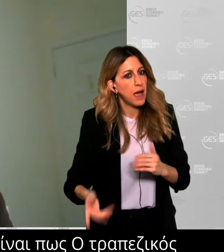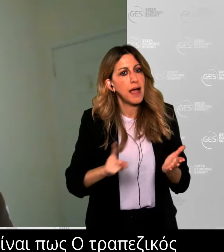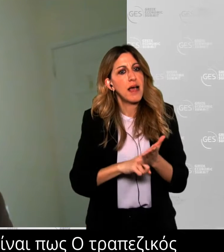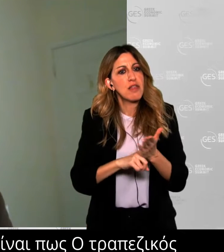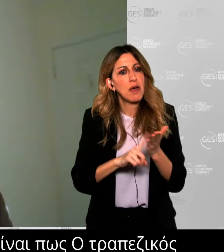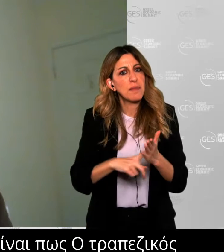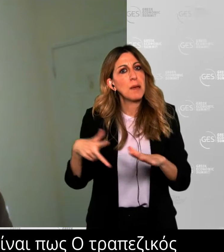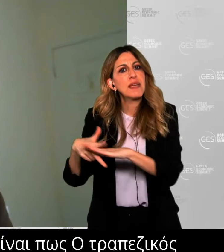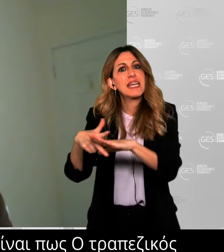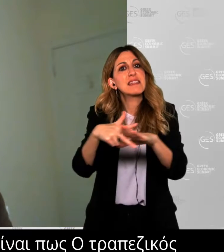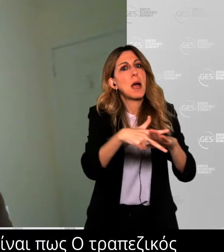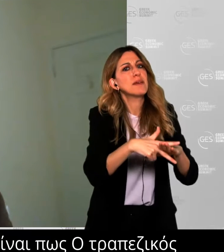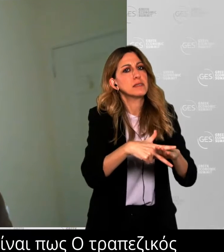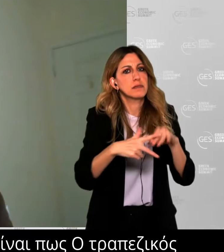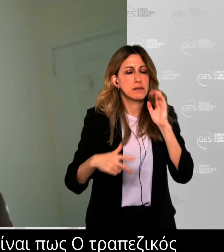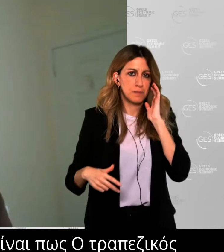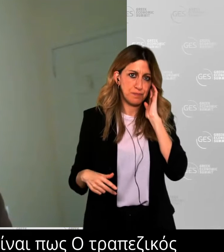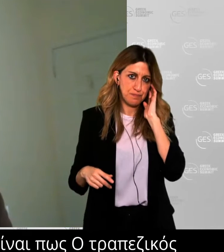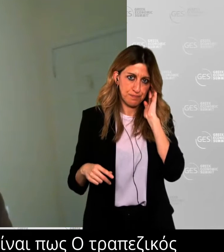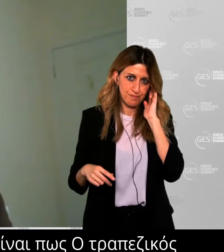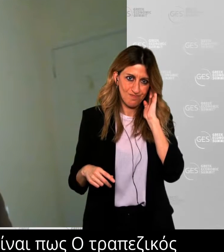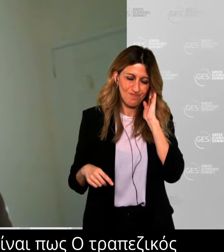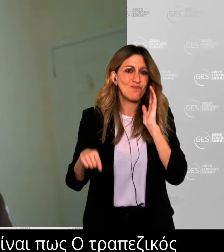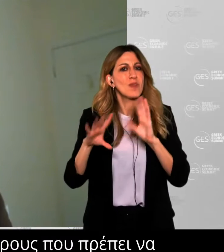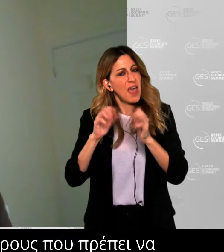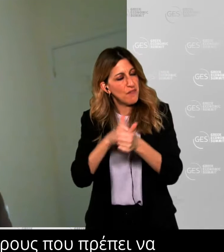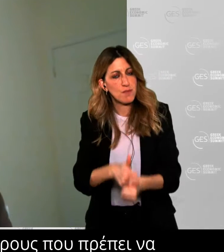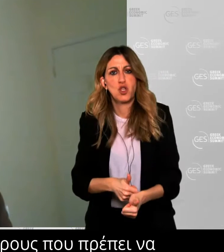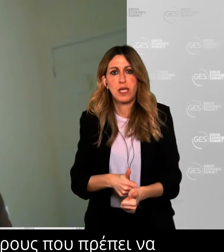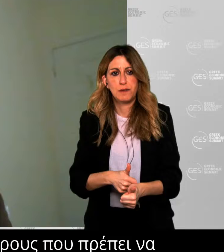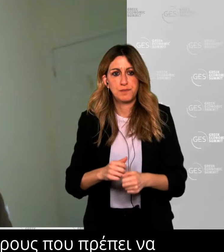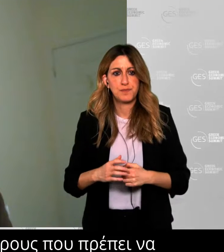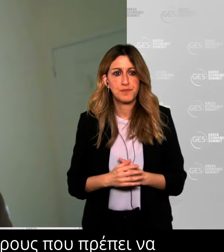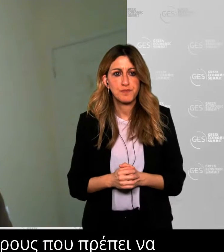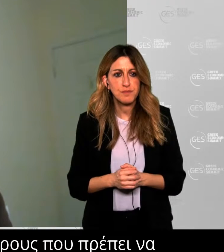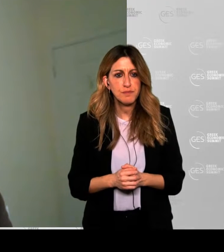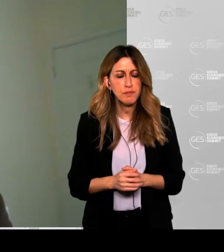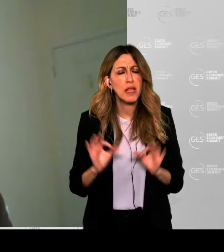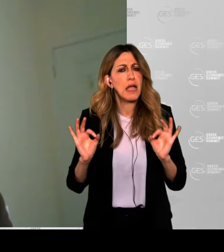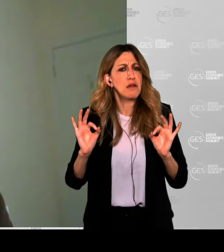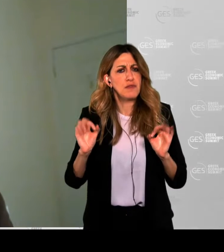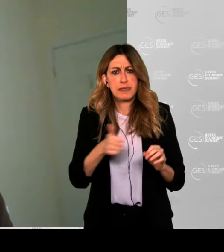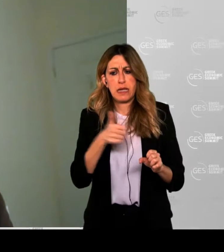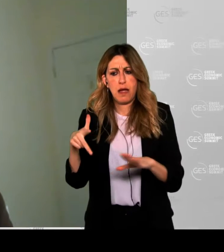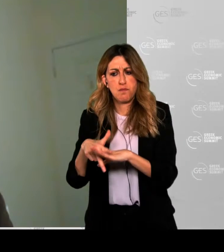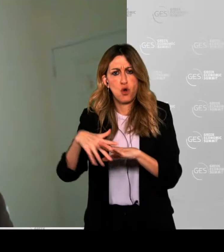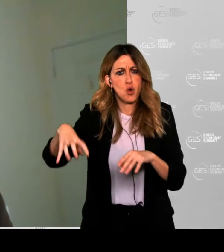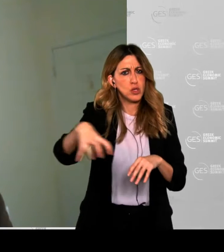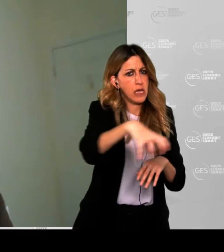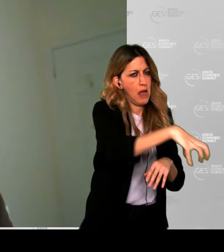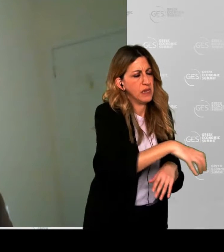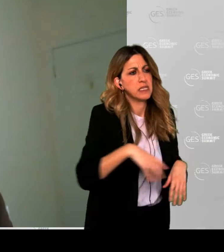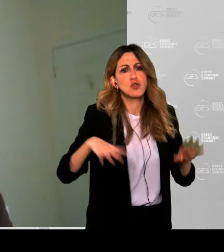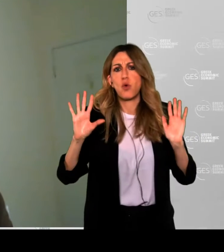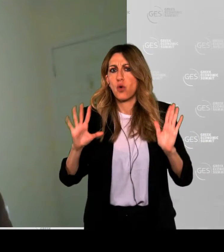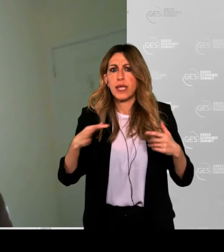is a sector piece there, but I don't think that's specific to banking. There is a governmental piece, also not necessarily specific to banking, but how do we ensure